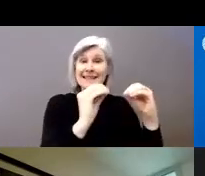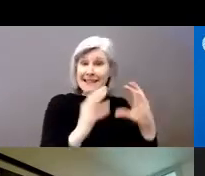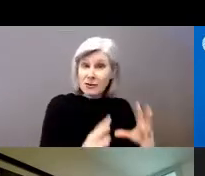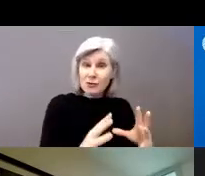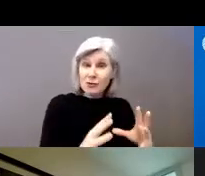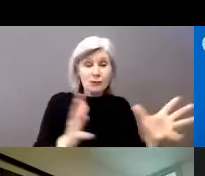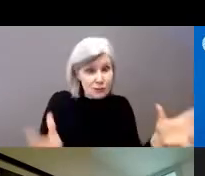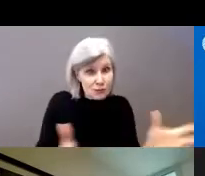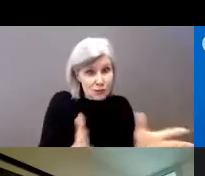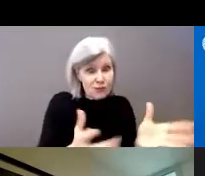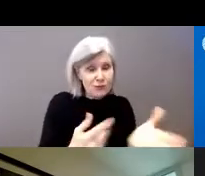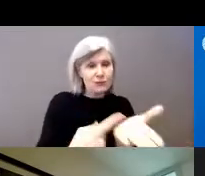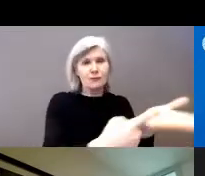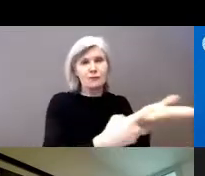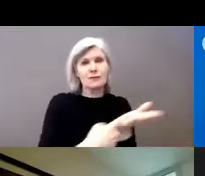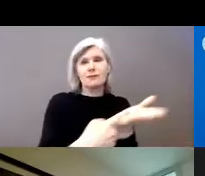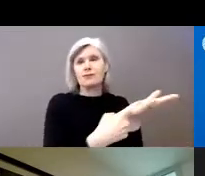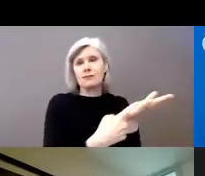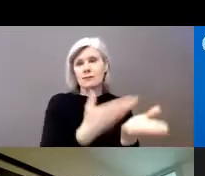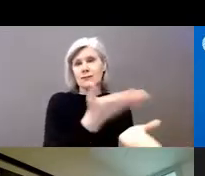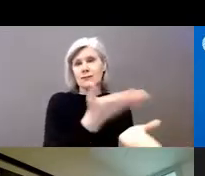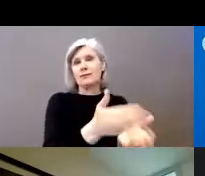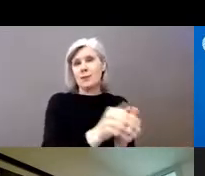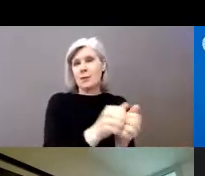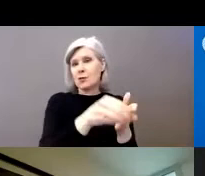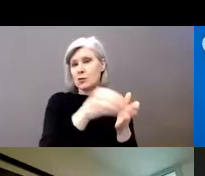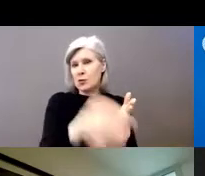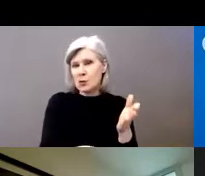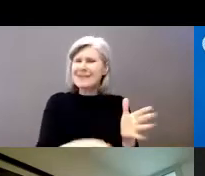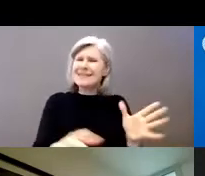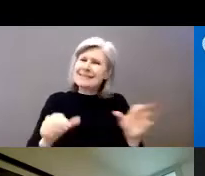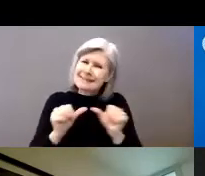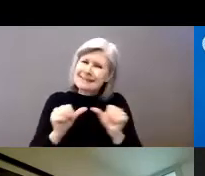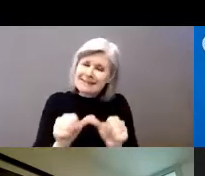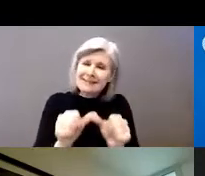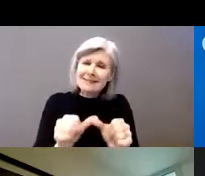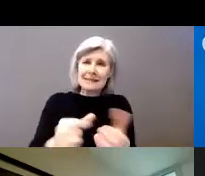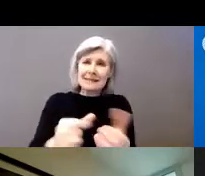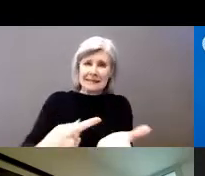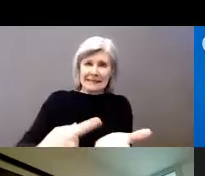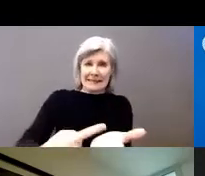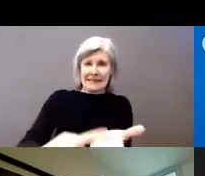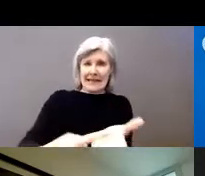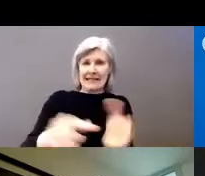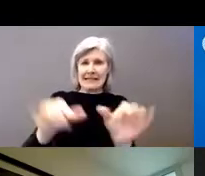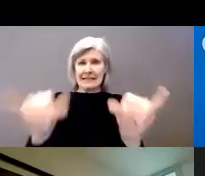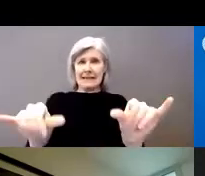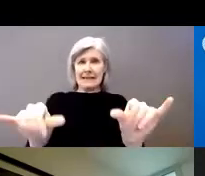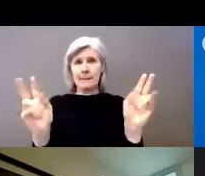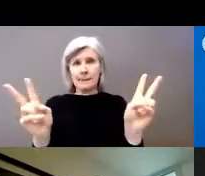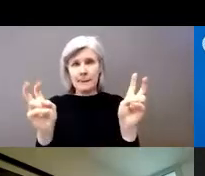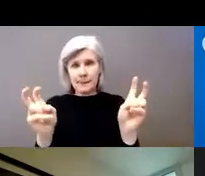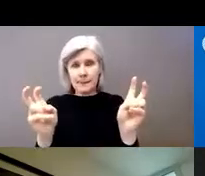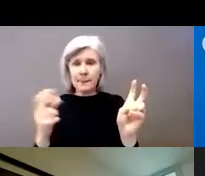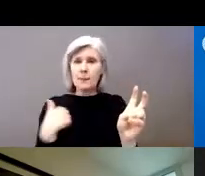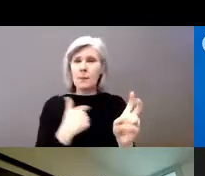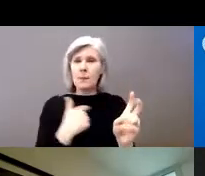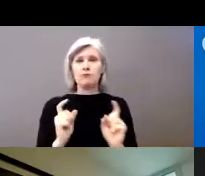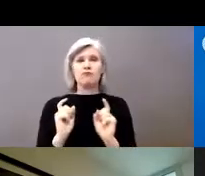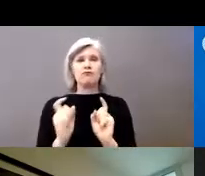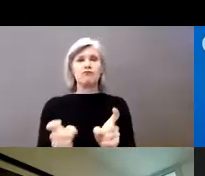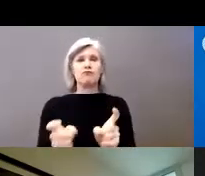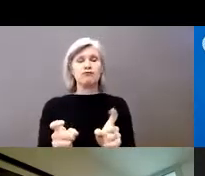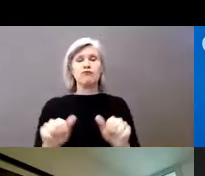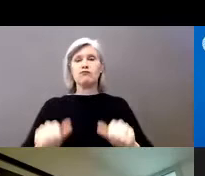to really help keep this conversation alive and to provide you with tools that you can use to do that, we have developed a